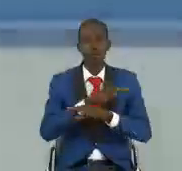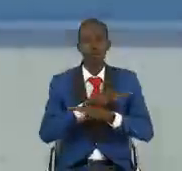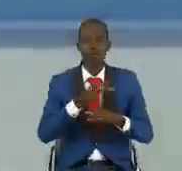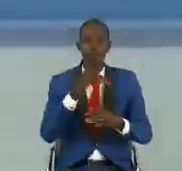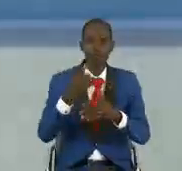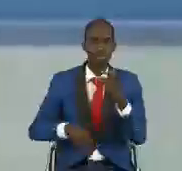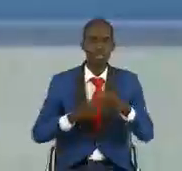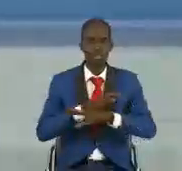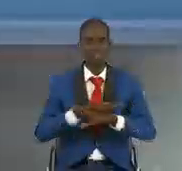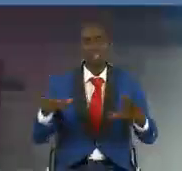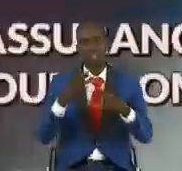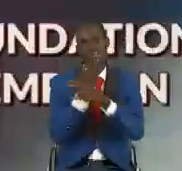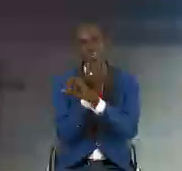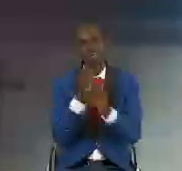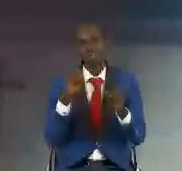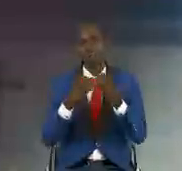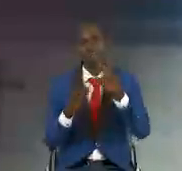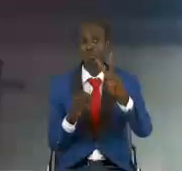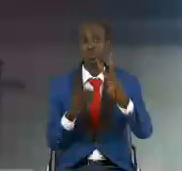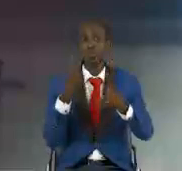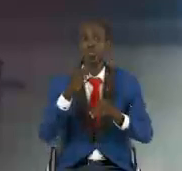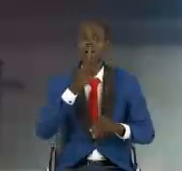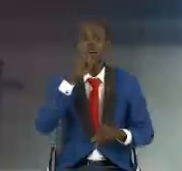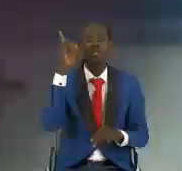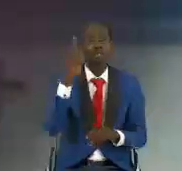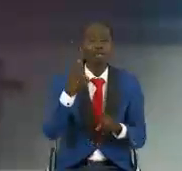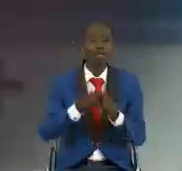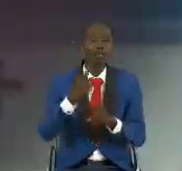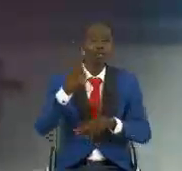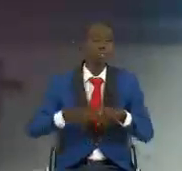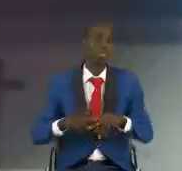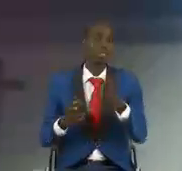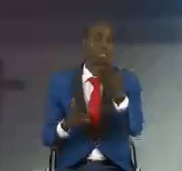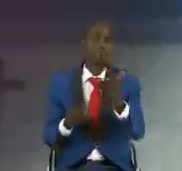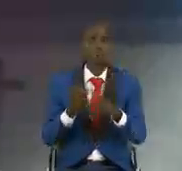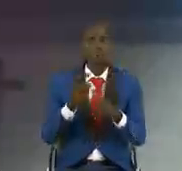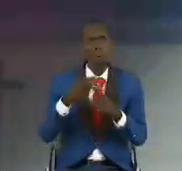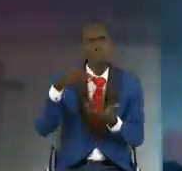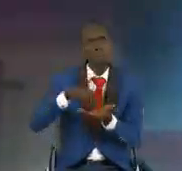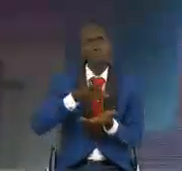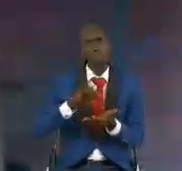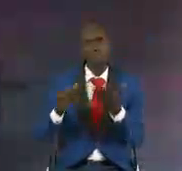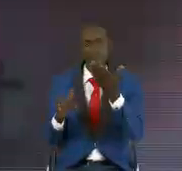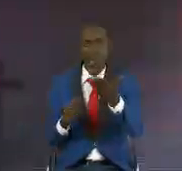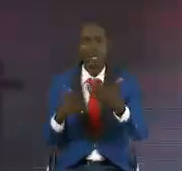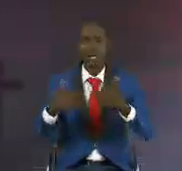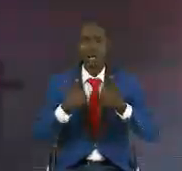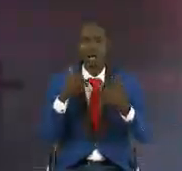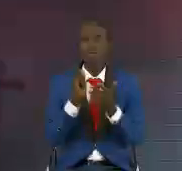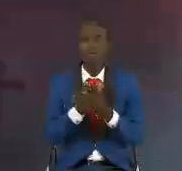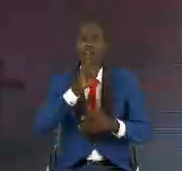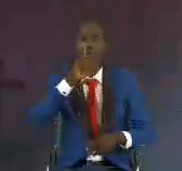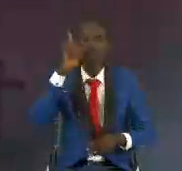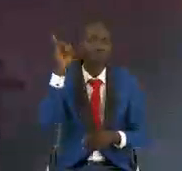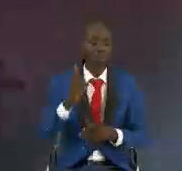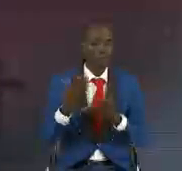the assurance, as we see them there, or maybe you are standing up there, have the assurance and settled